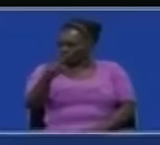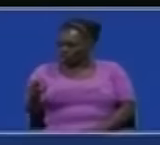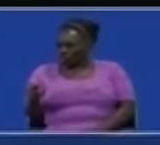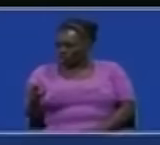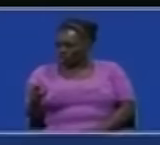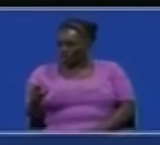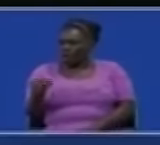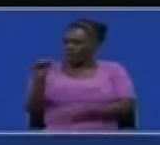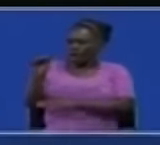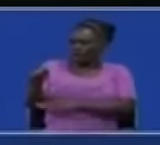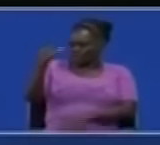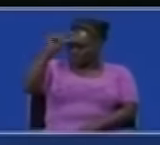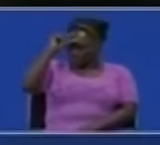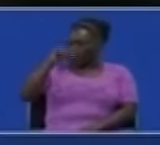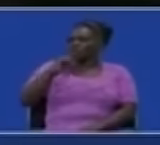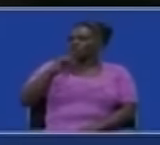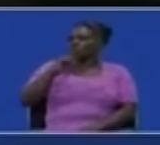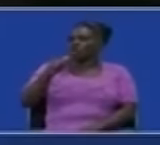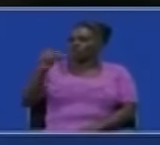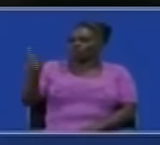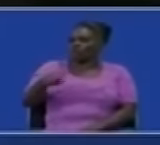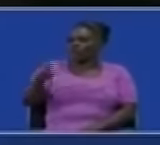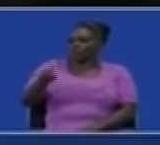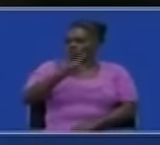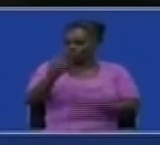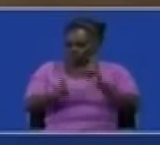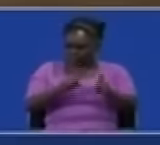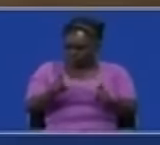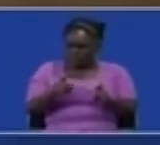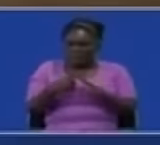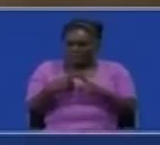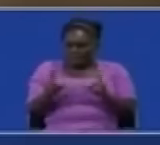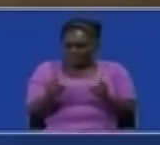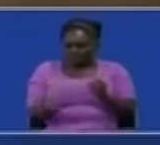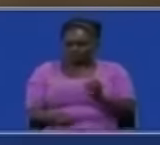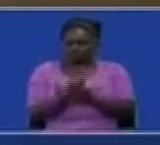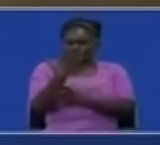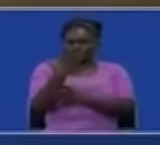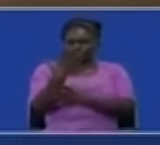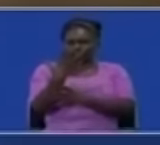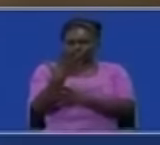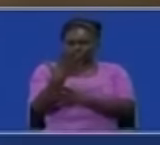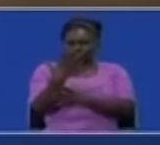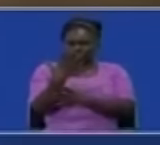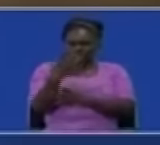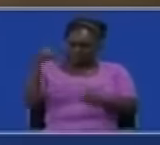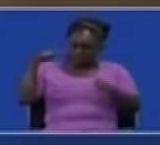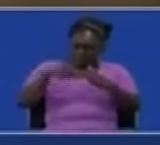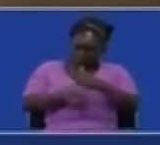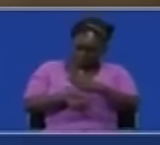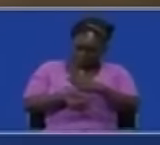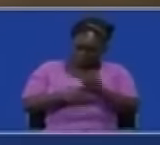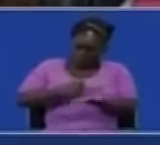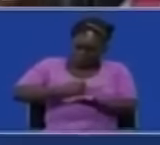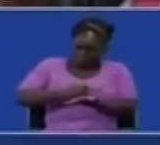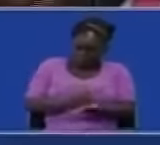are actually calling on the government not to cancel the exam results, but to institute an in-depth